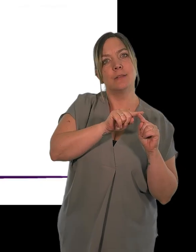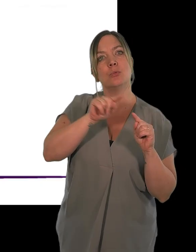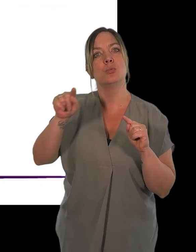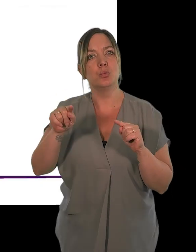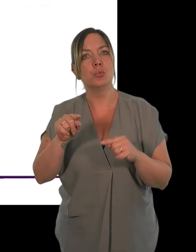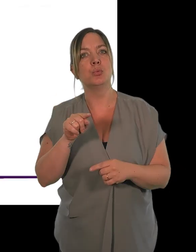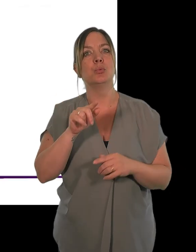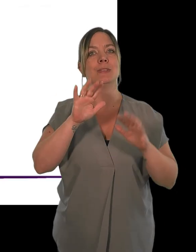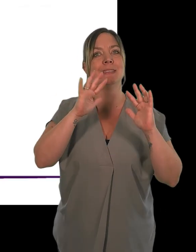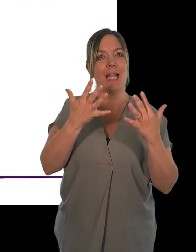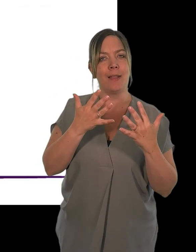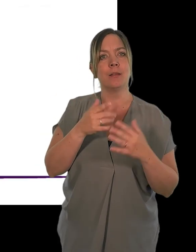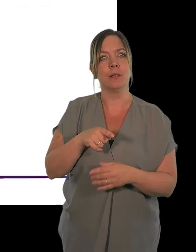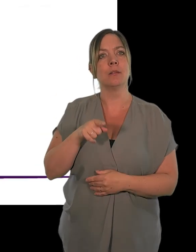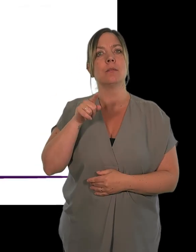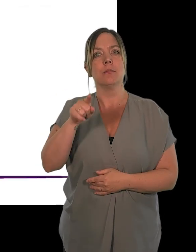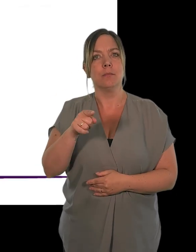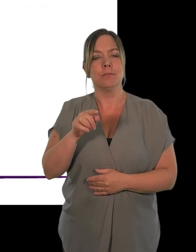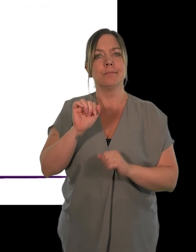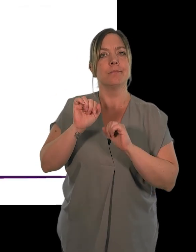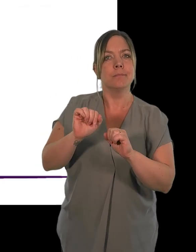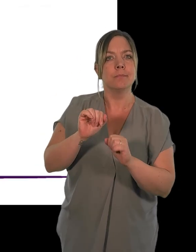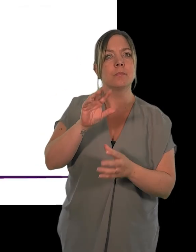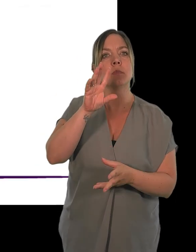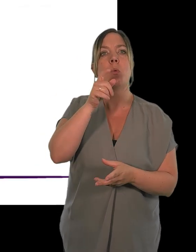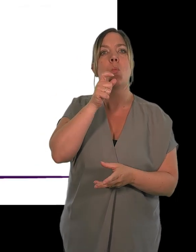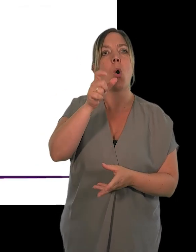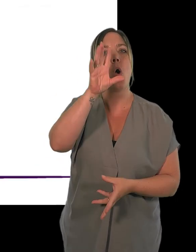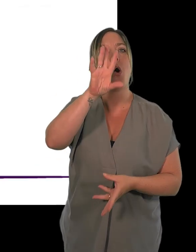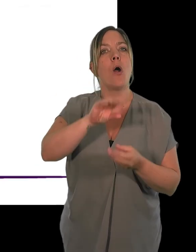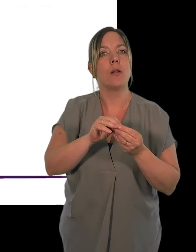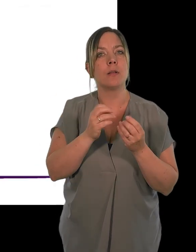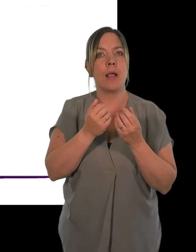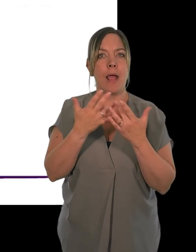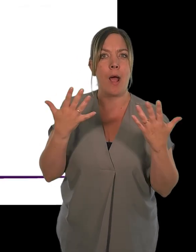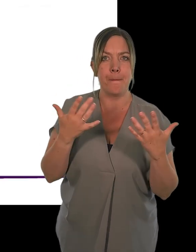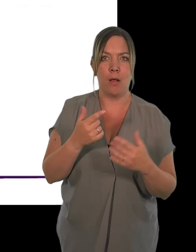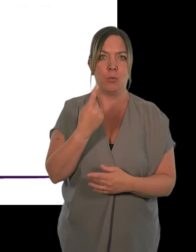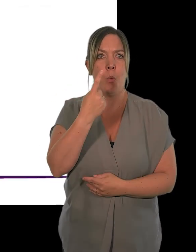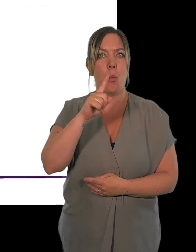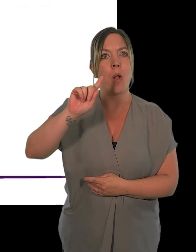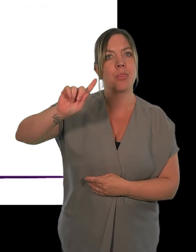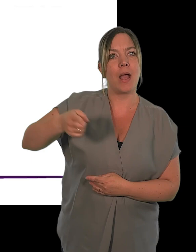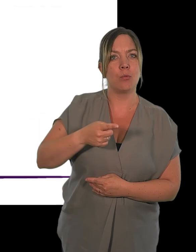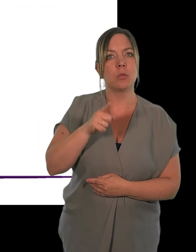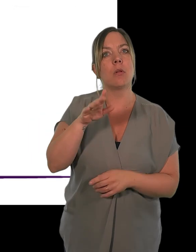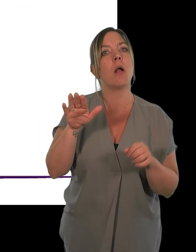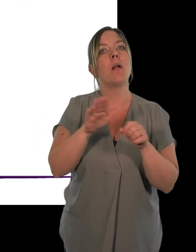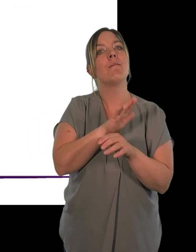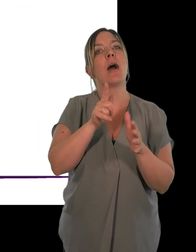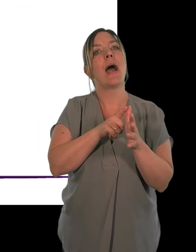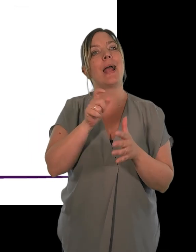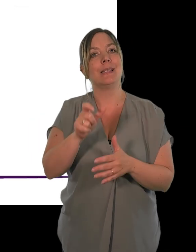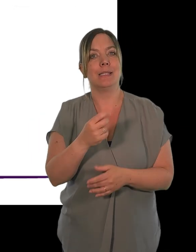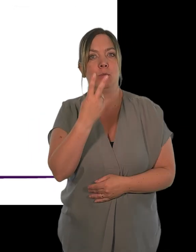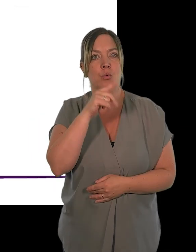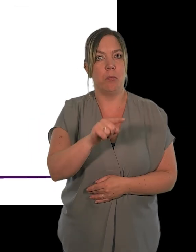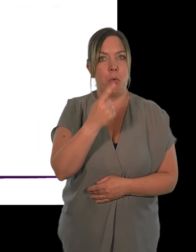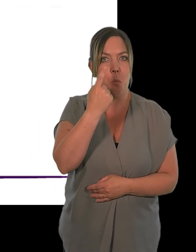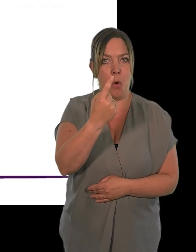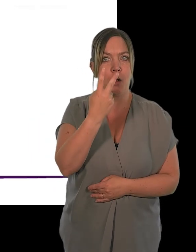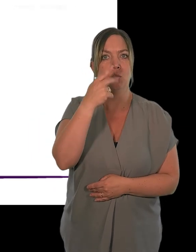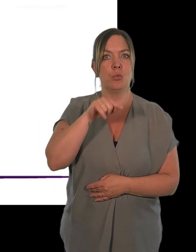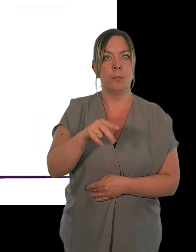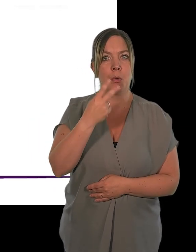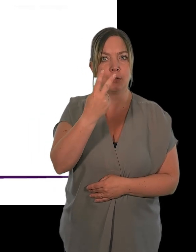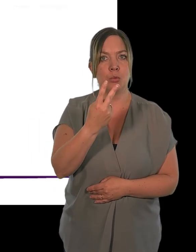a 1,000 word allocation and covers ACs 2.1, 2.2 and